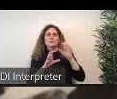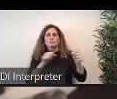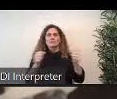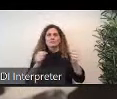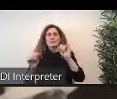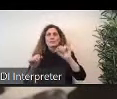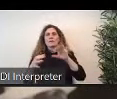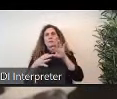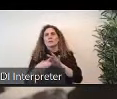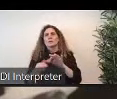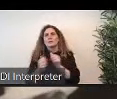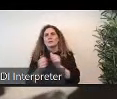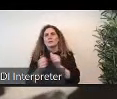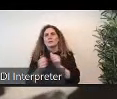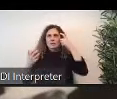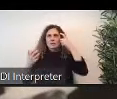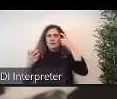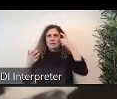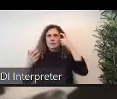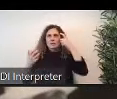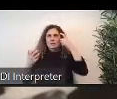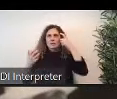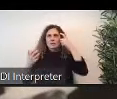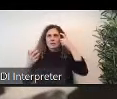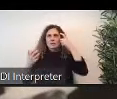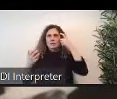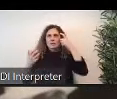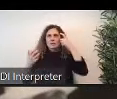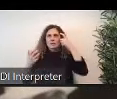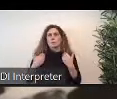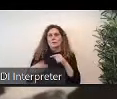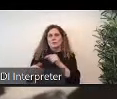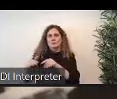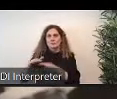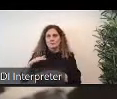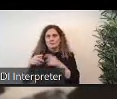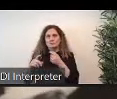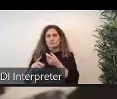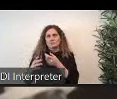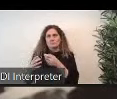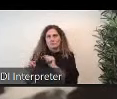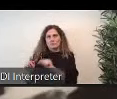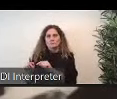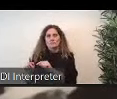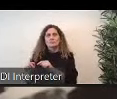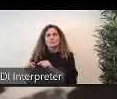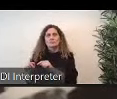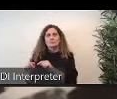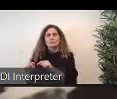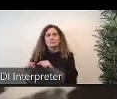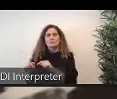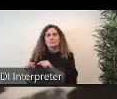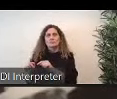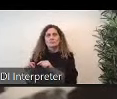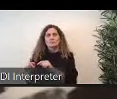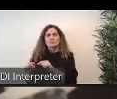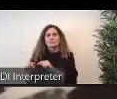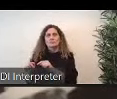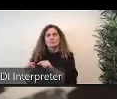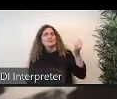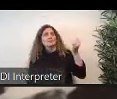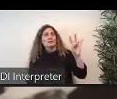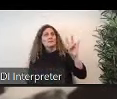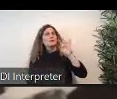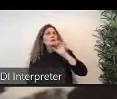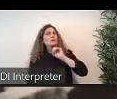as funding to assist counties, particularly as we attempt to shift 17-year-olds away from the dark criminal system. And so this is a